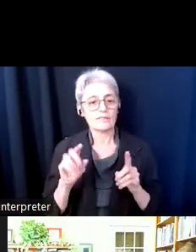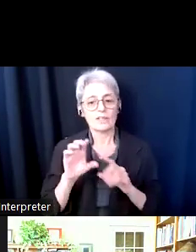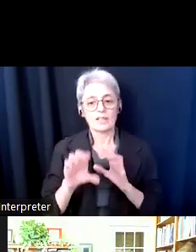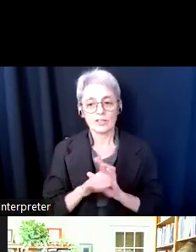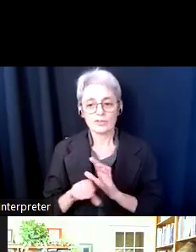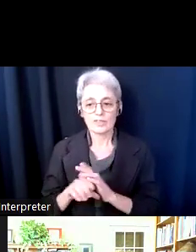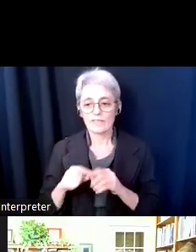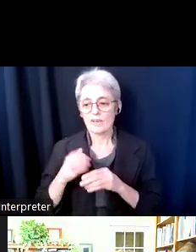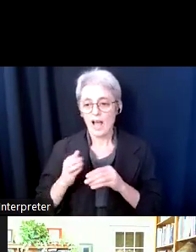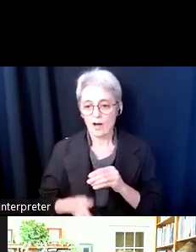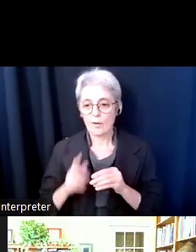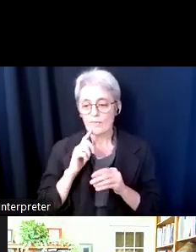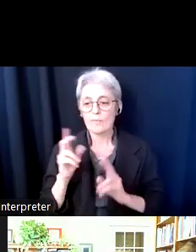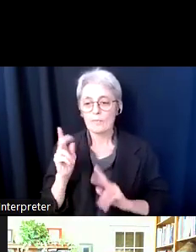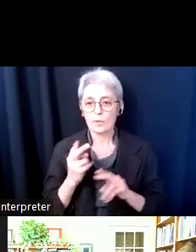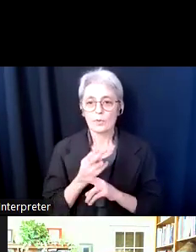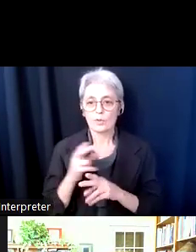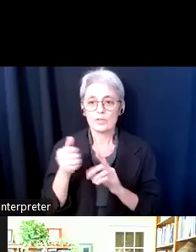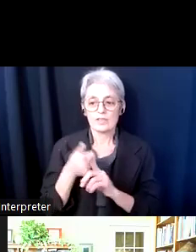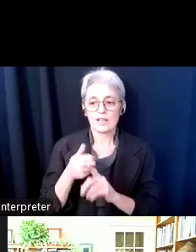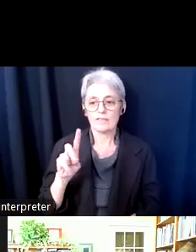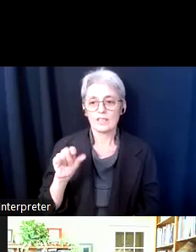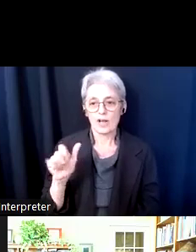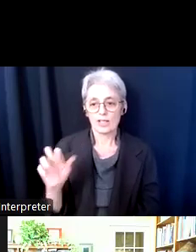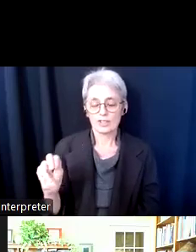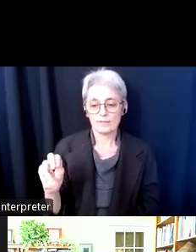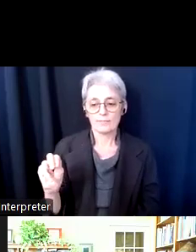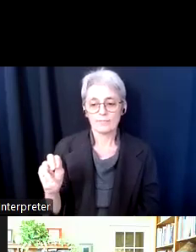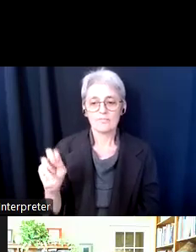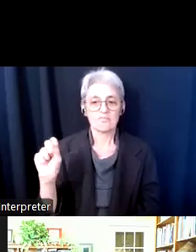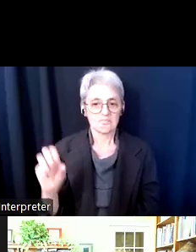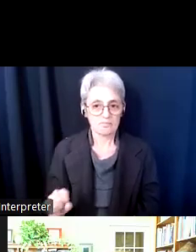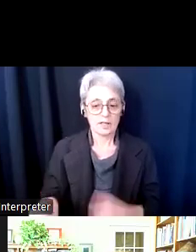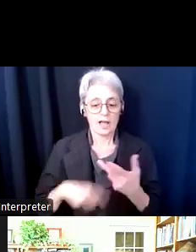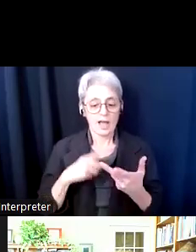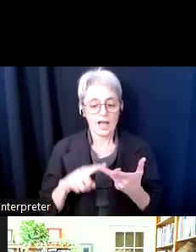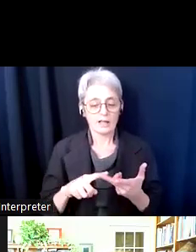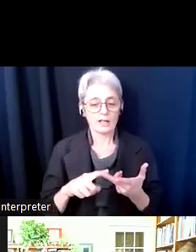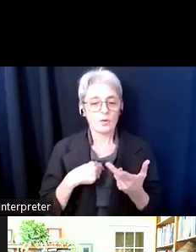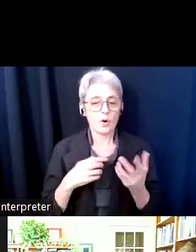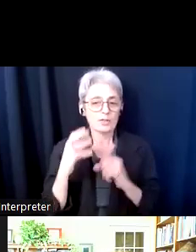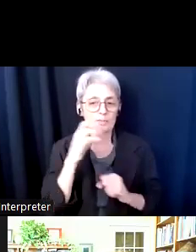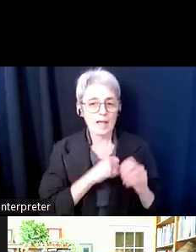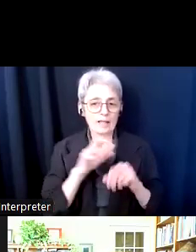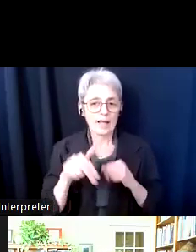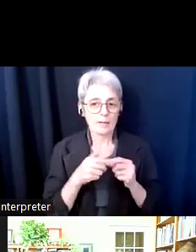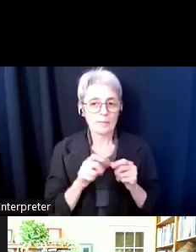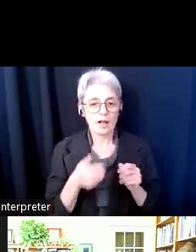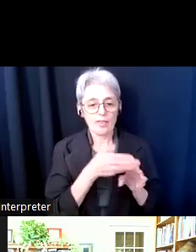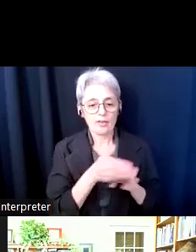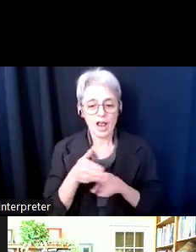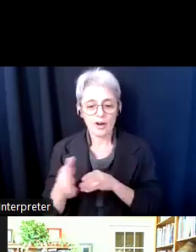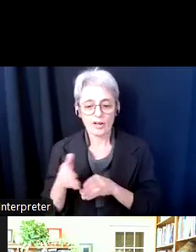who are using self-direction. And then we want to speculate on some of the additional areas that we really should